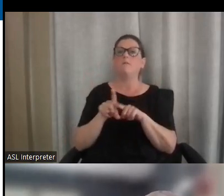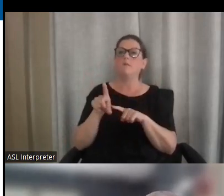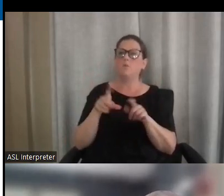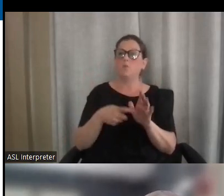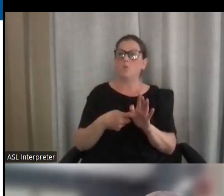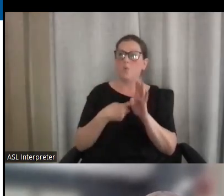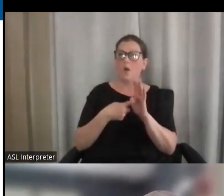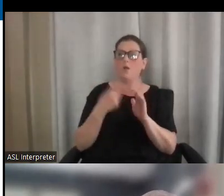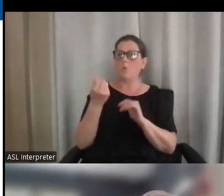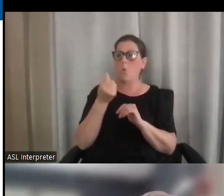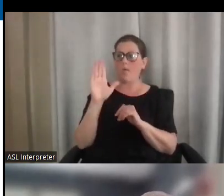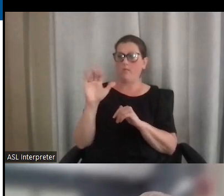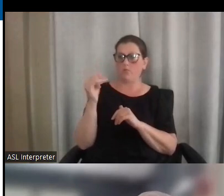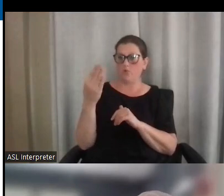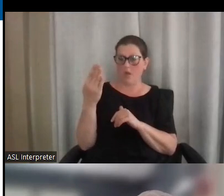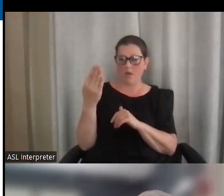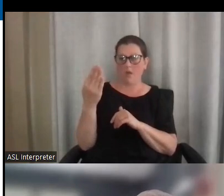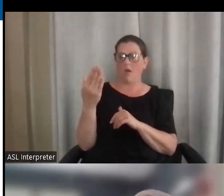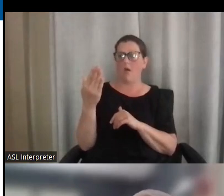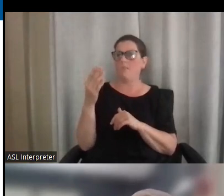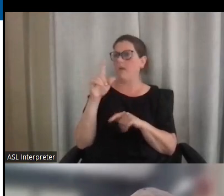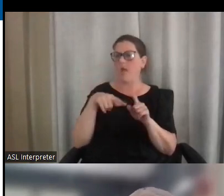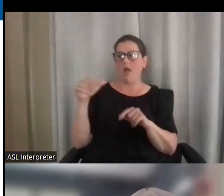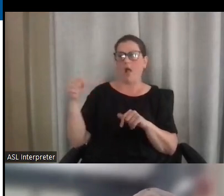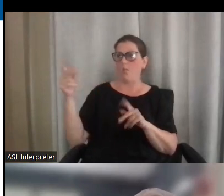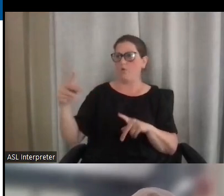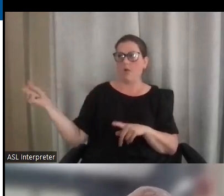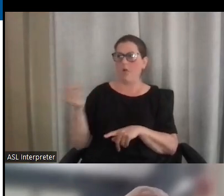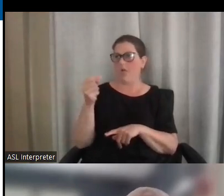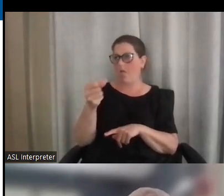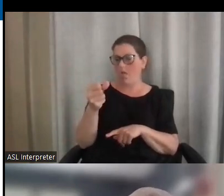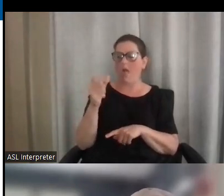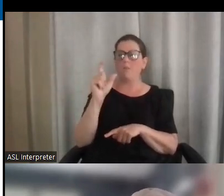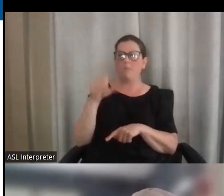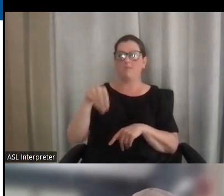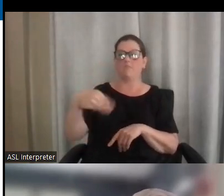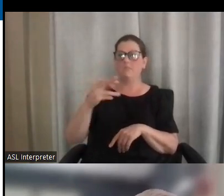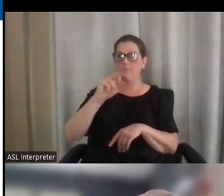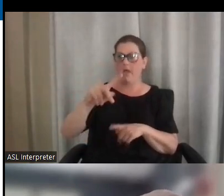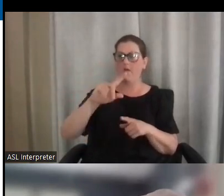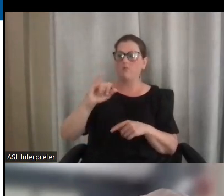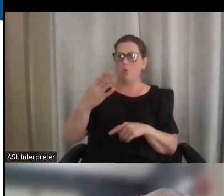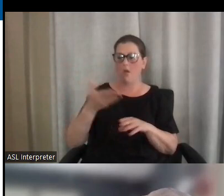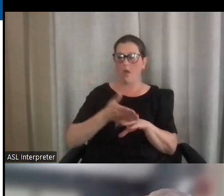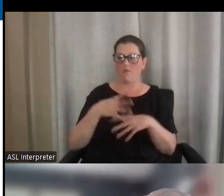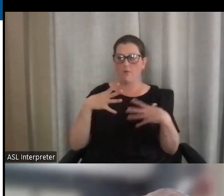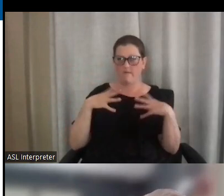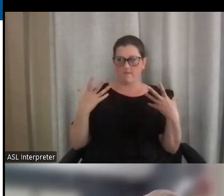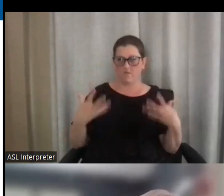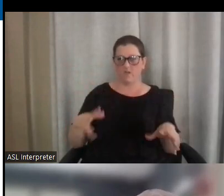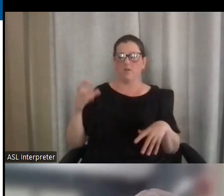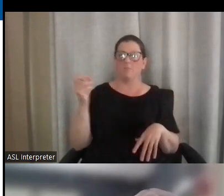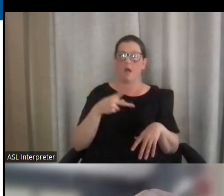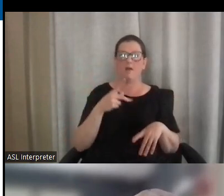hold the employee's job and return that same job or a job equivalent job upon return from leave, as well as same